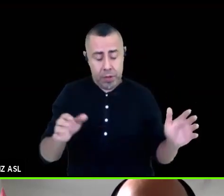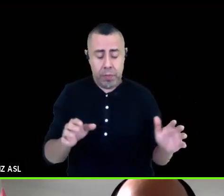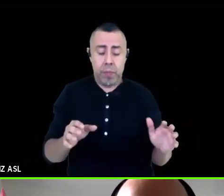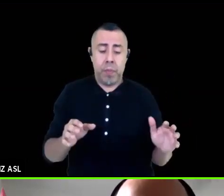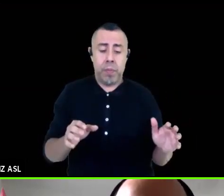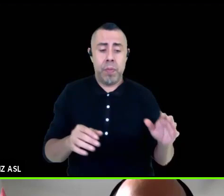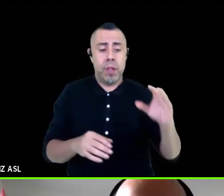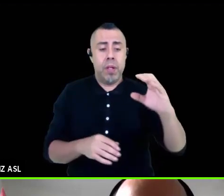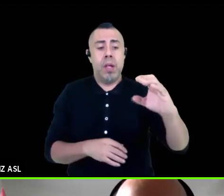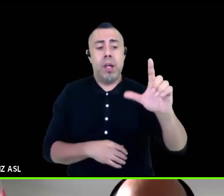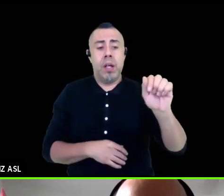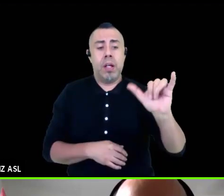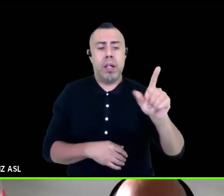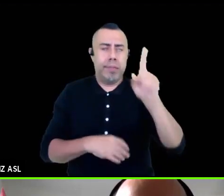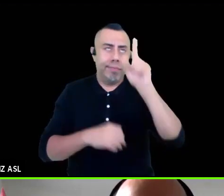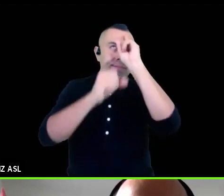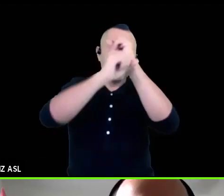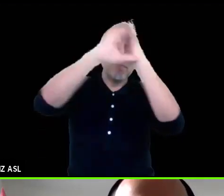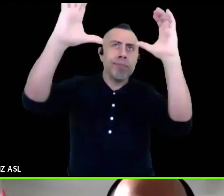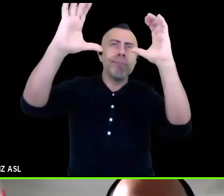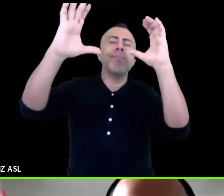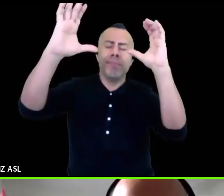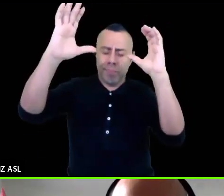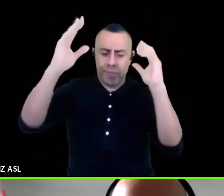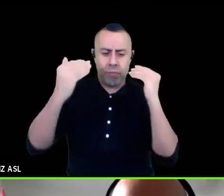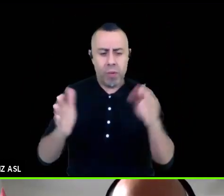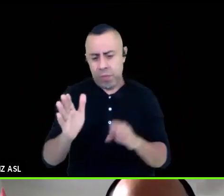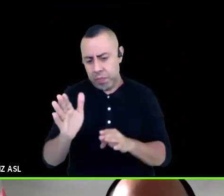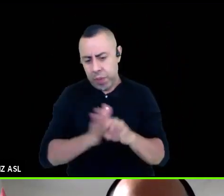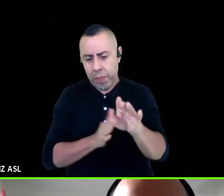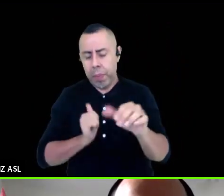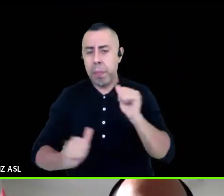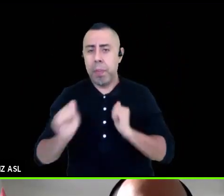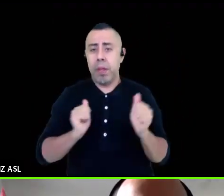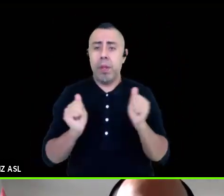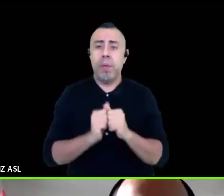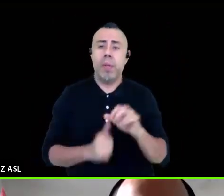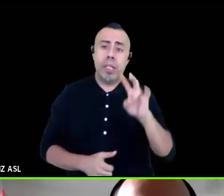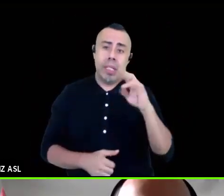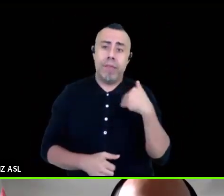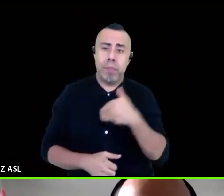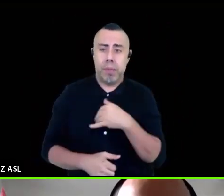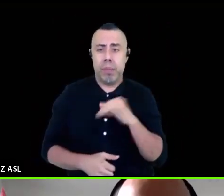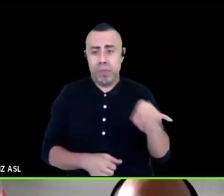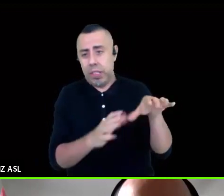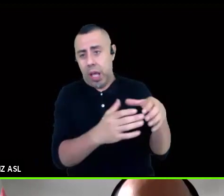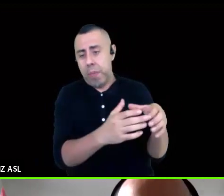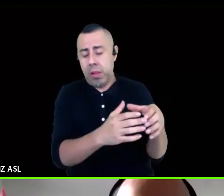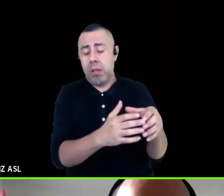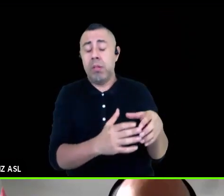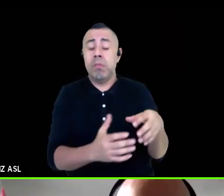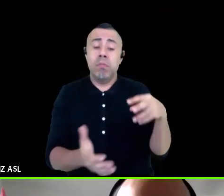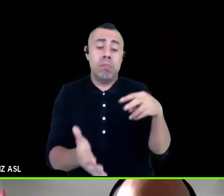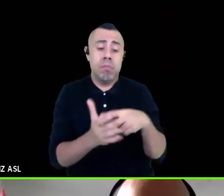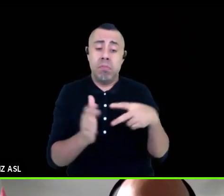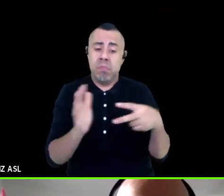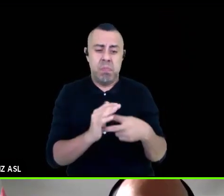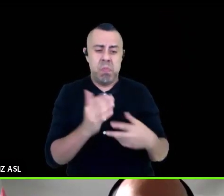the vision for us to develop a play with seven members of the ensemble. So over the course of about a